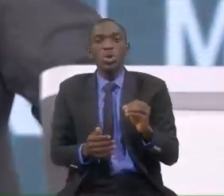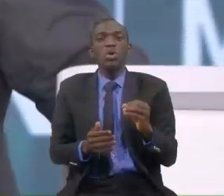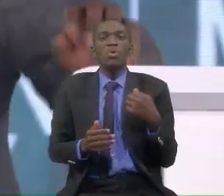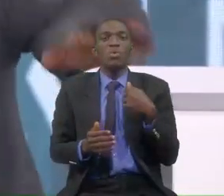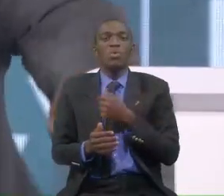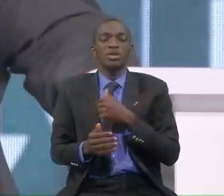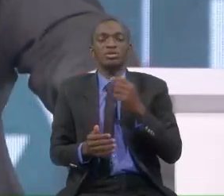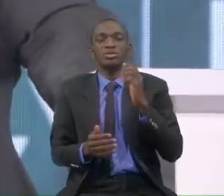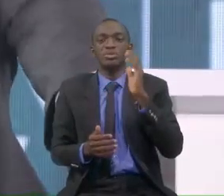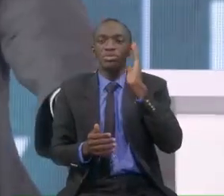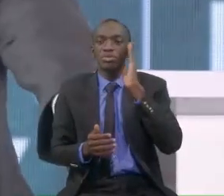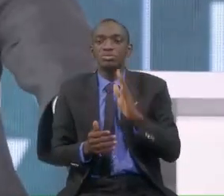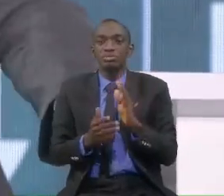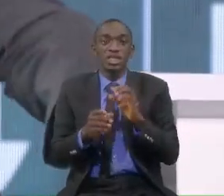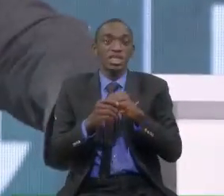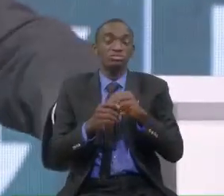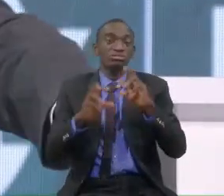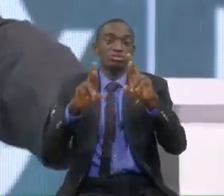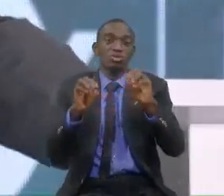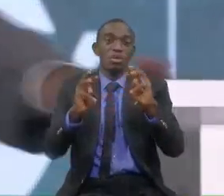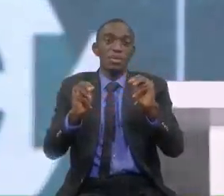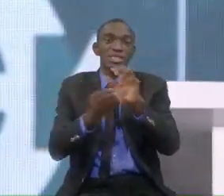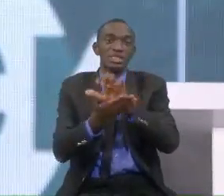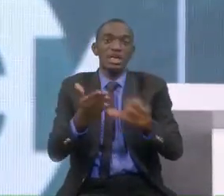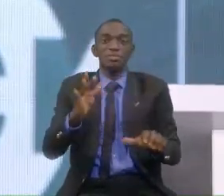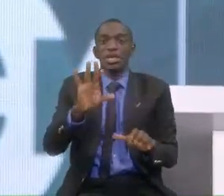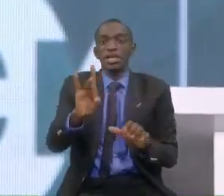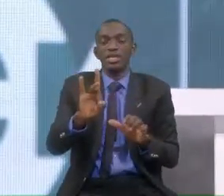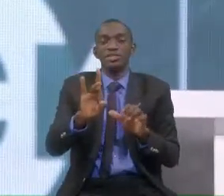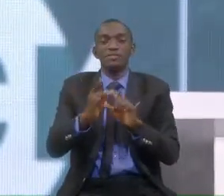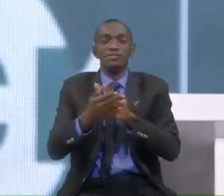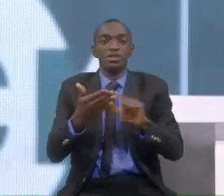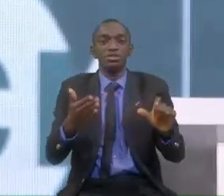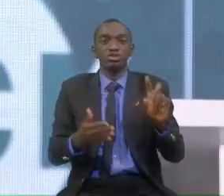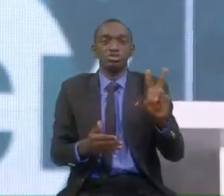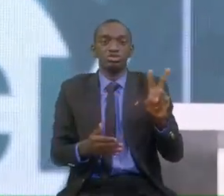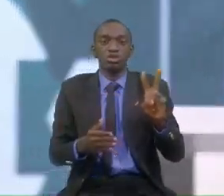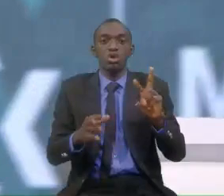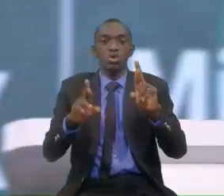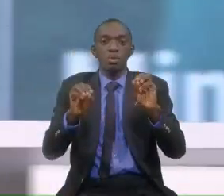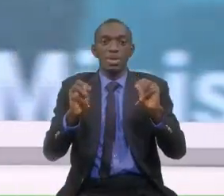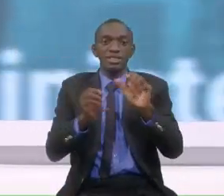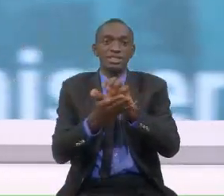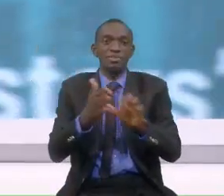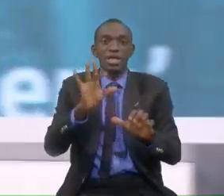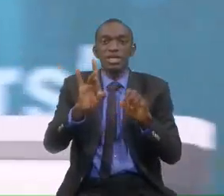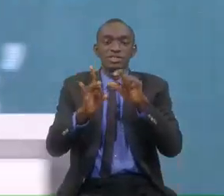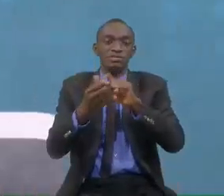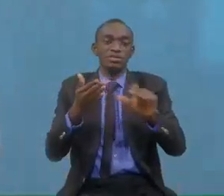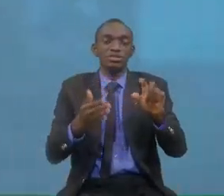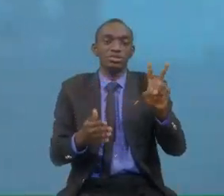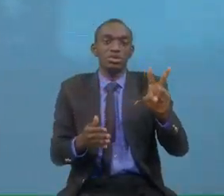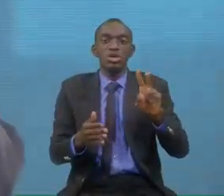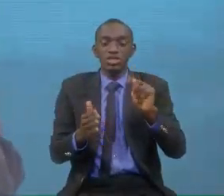mouth there. Look at Romans chapter 8. I'm looking at verse 2. For the law of the spirit of